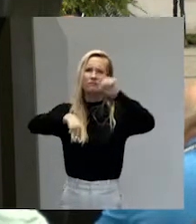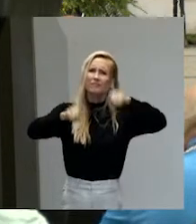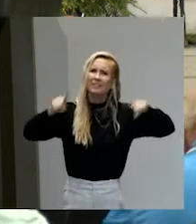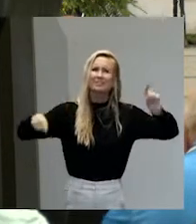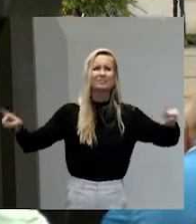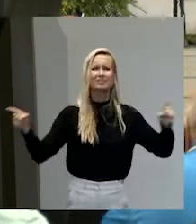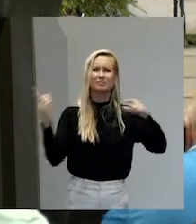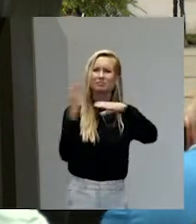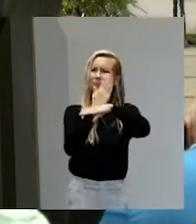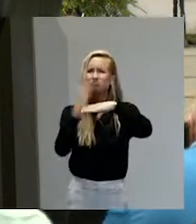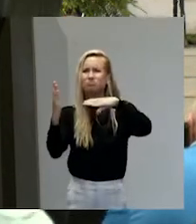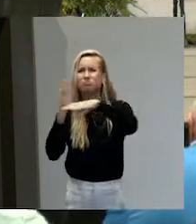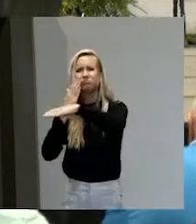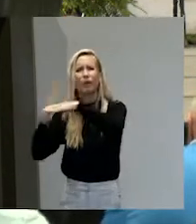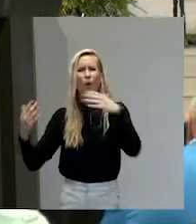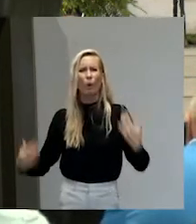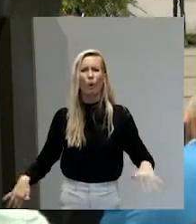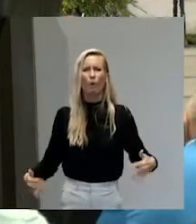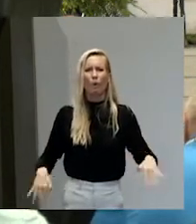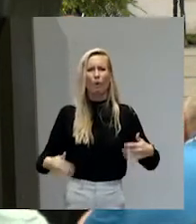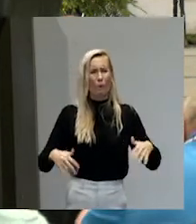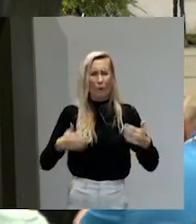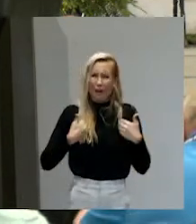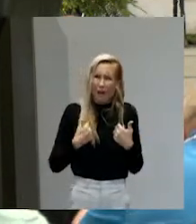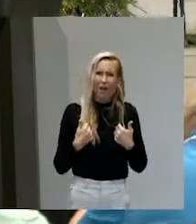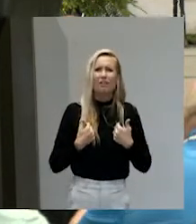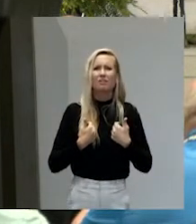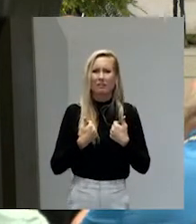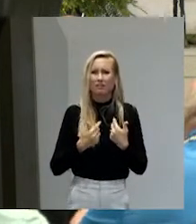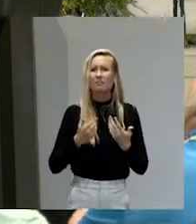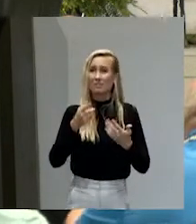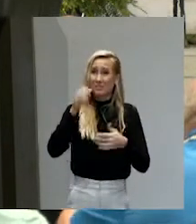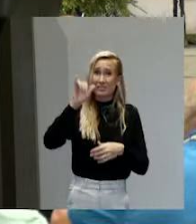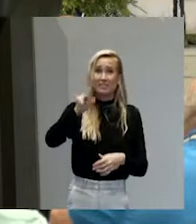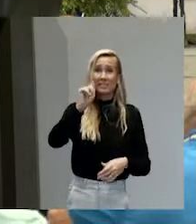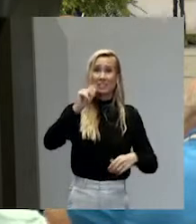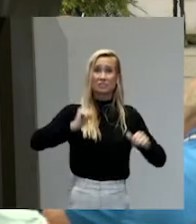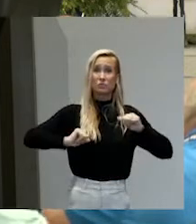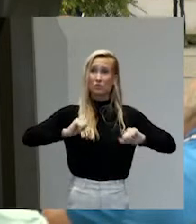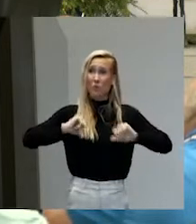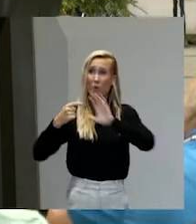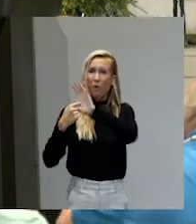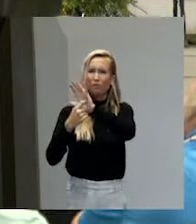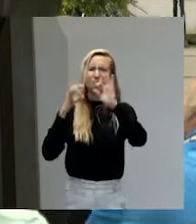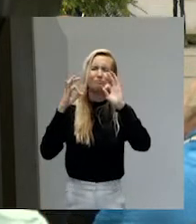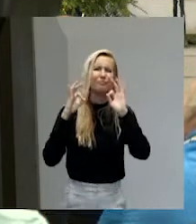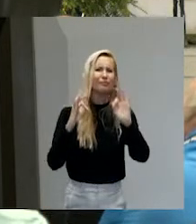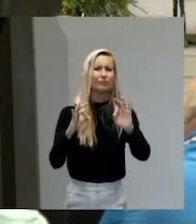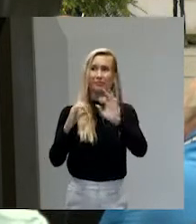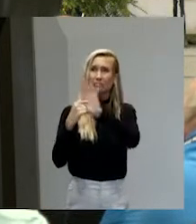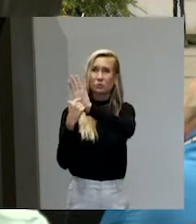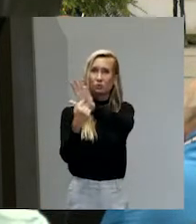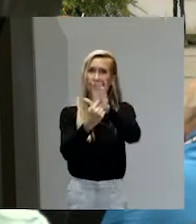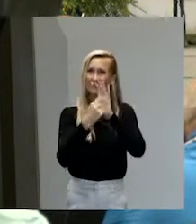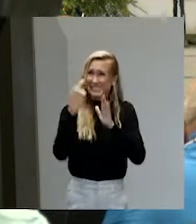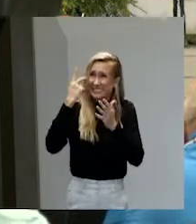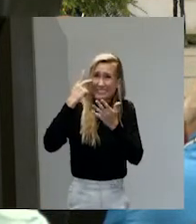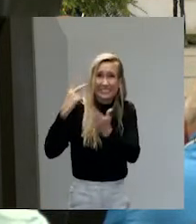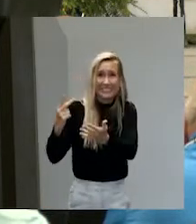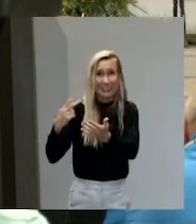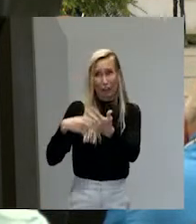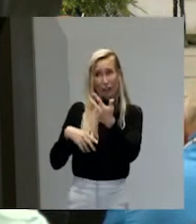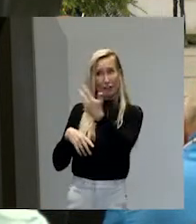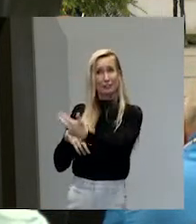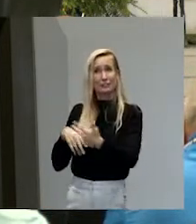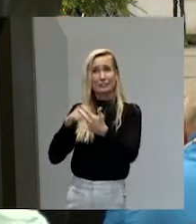people going through different challenges and dealing with different things, I think is really important, because it shows that it is a spectrum, that there are people with